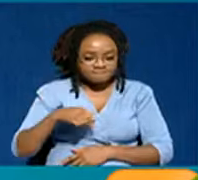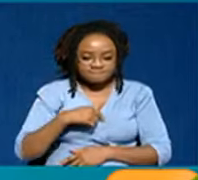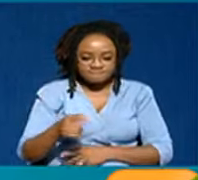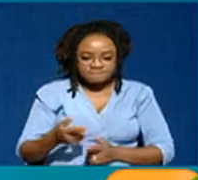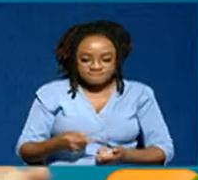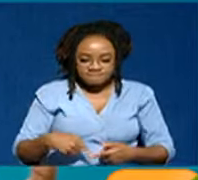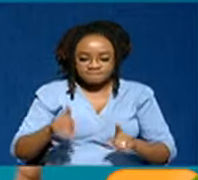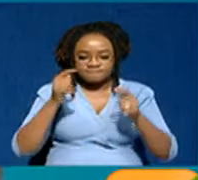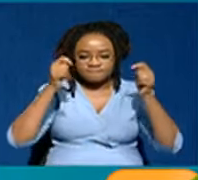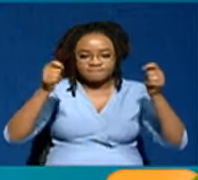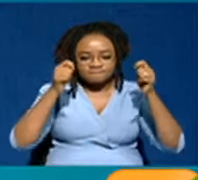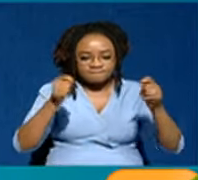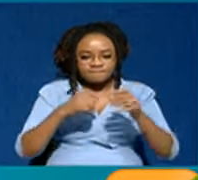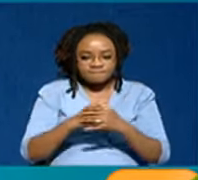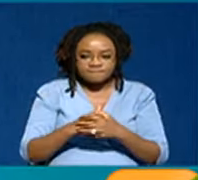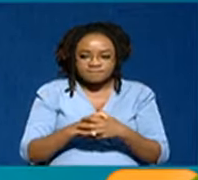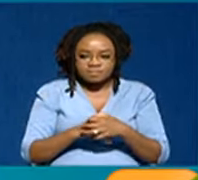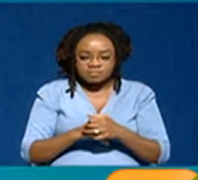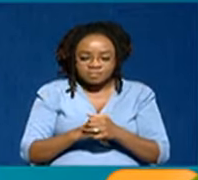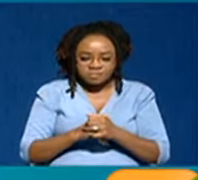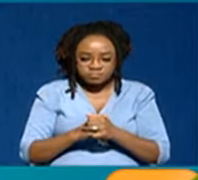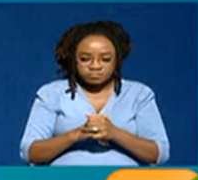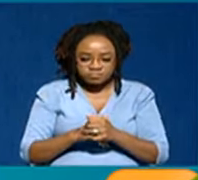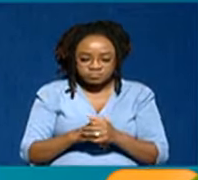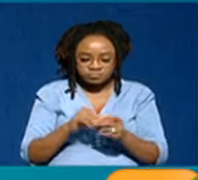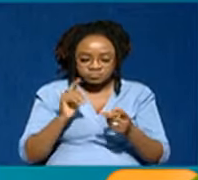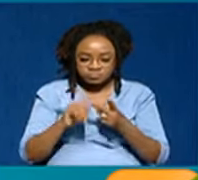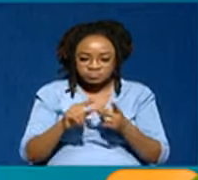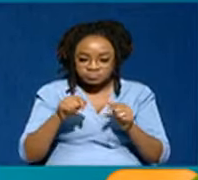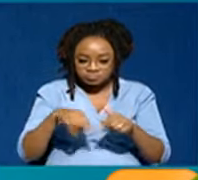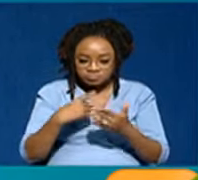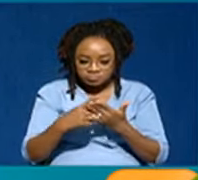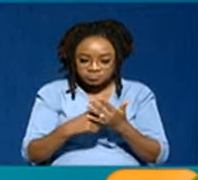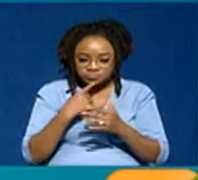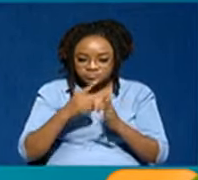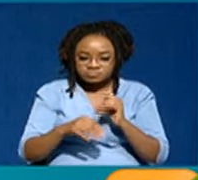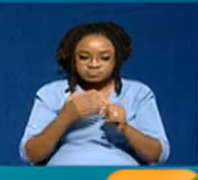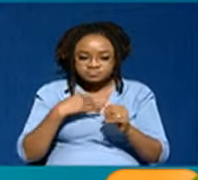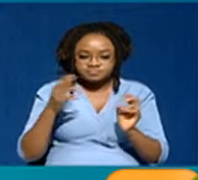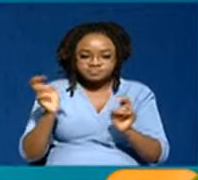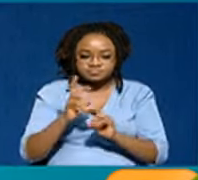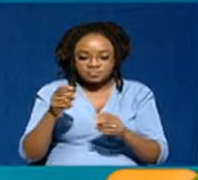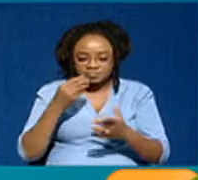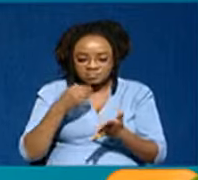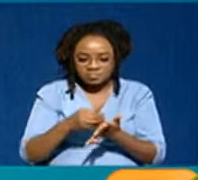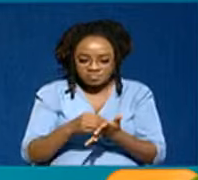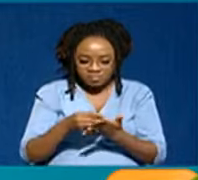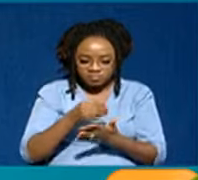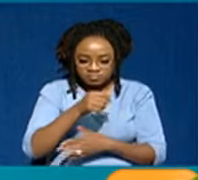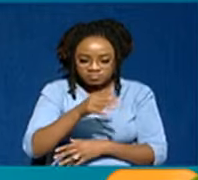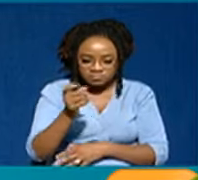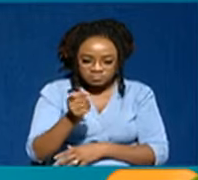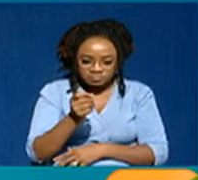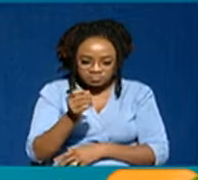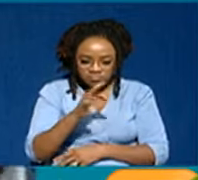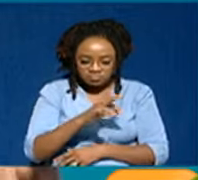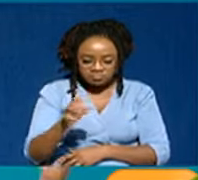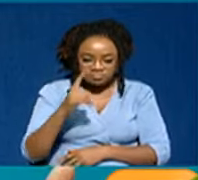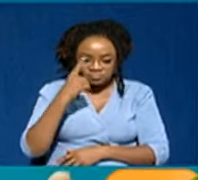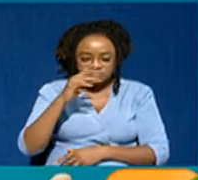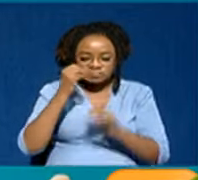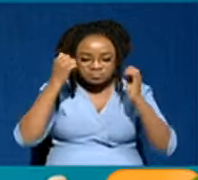talking about their looking for funds or getting funds to pay postgraduate fees. Do you know, it is since when? It is